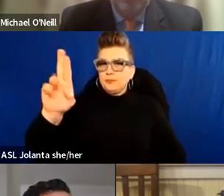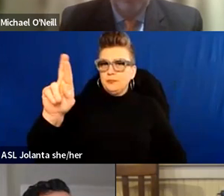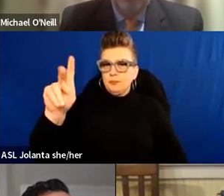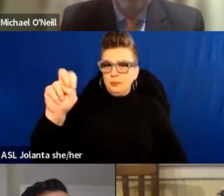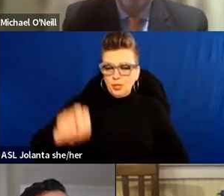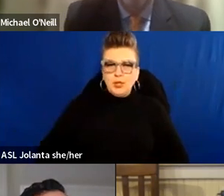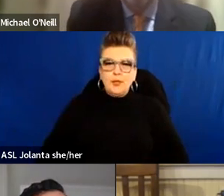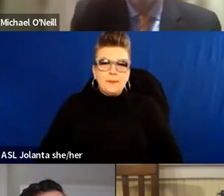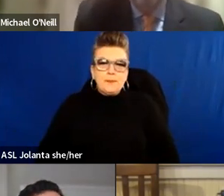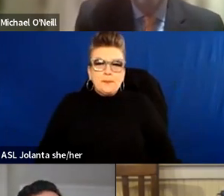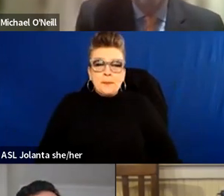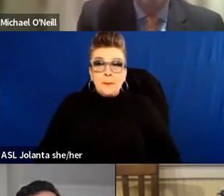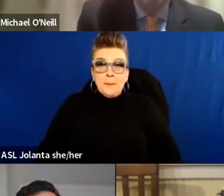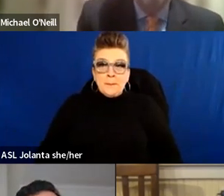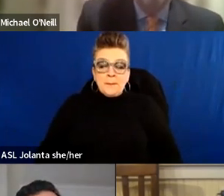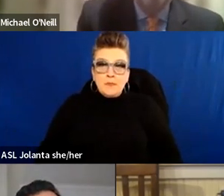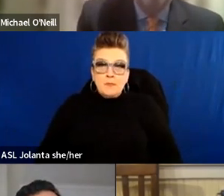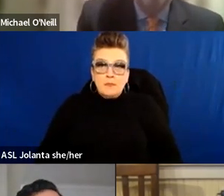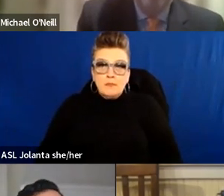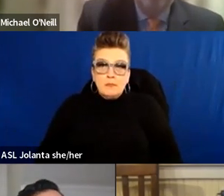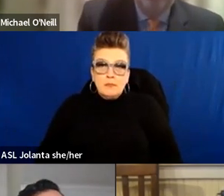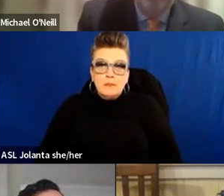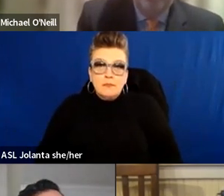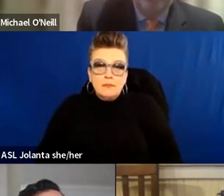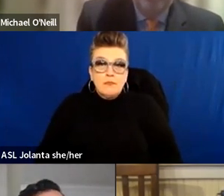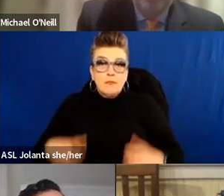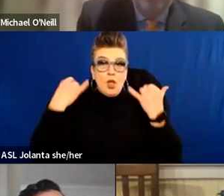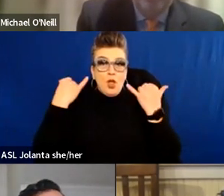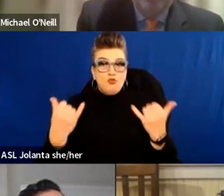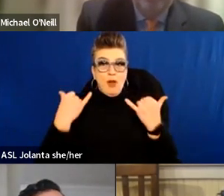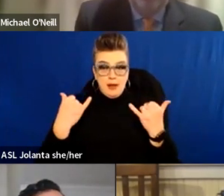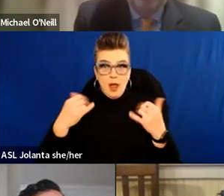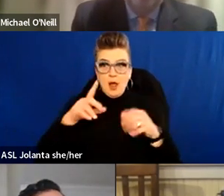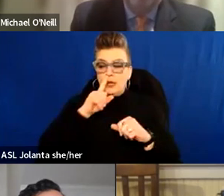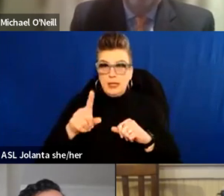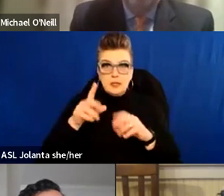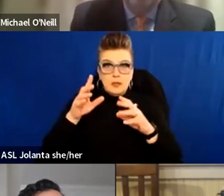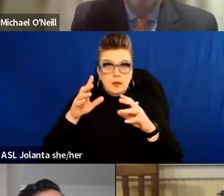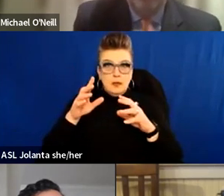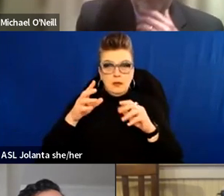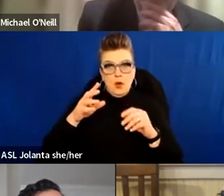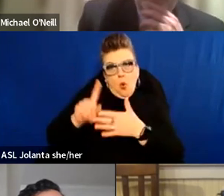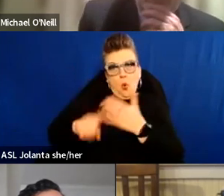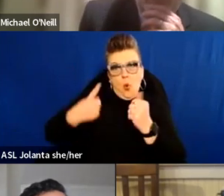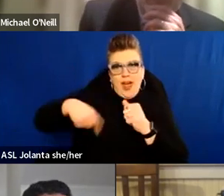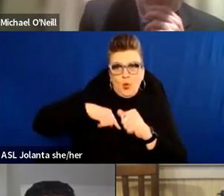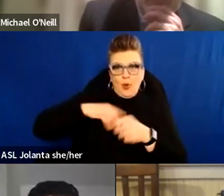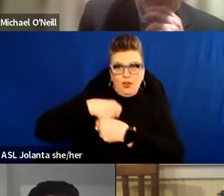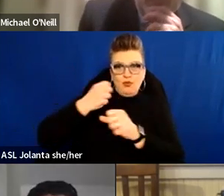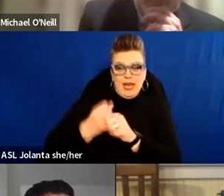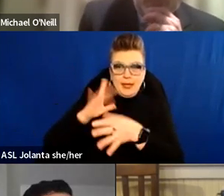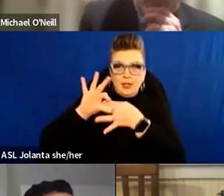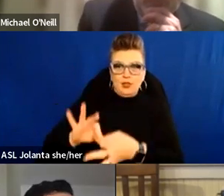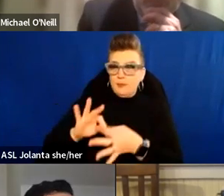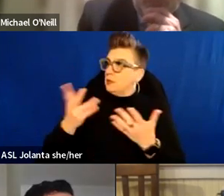uh you know one of the strengths of the work is the partnership that we have partnerships that we have created we have uh you know